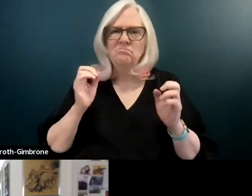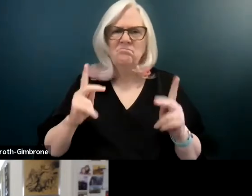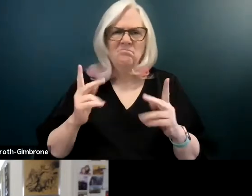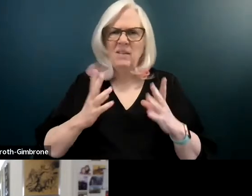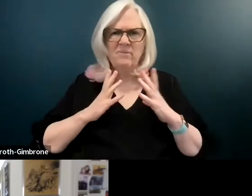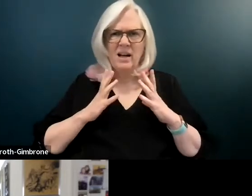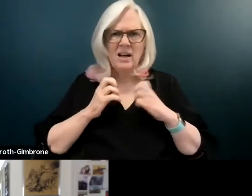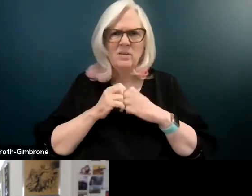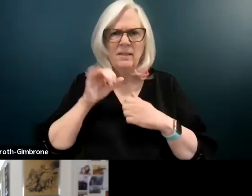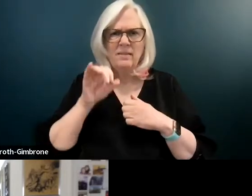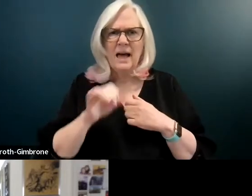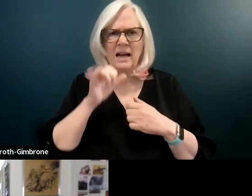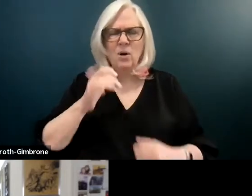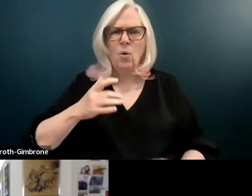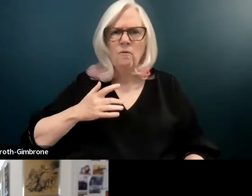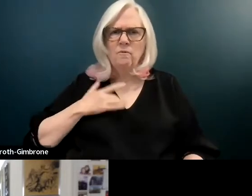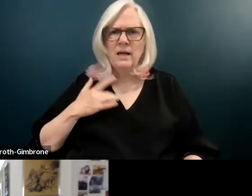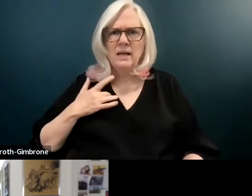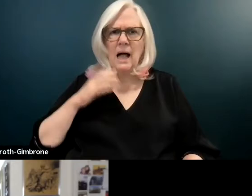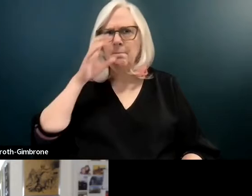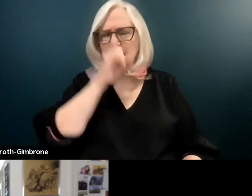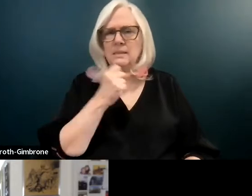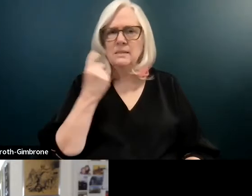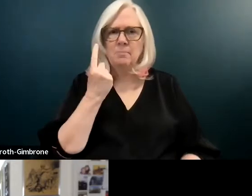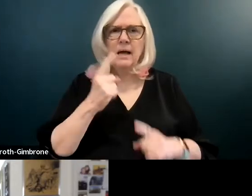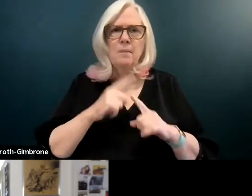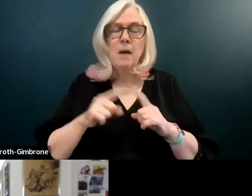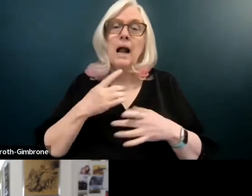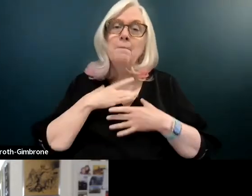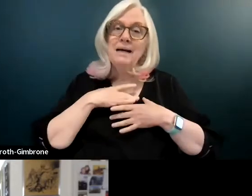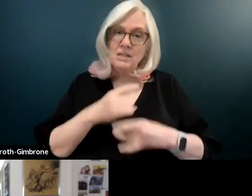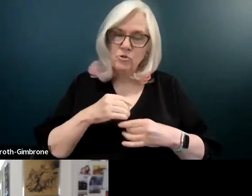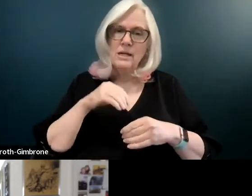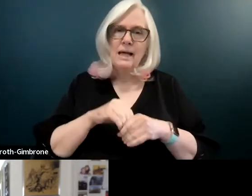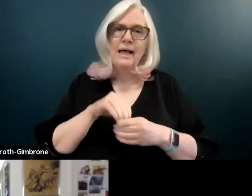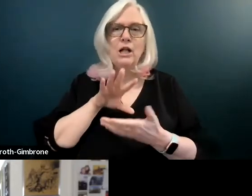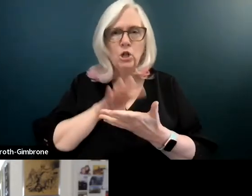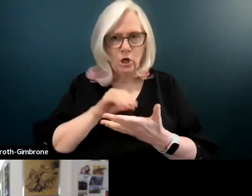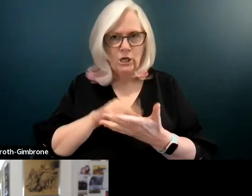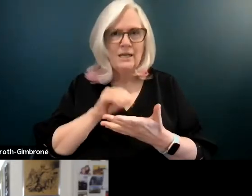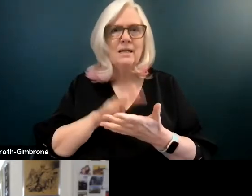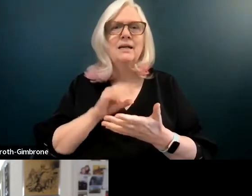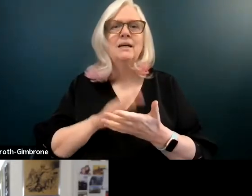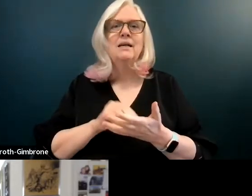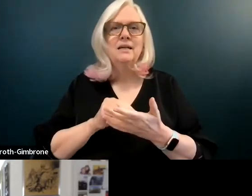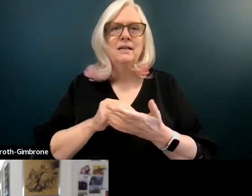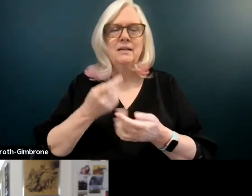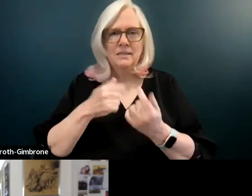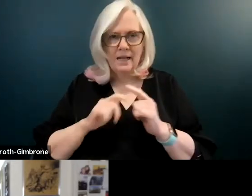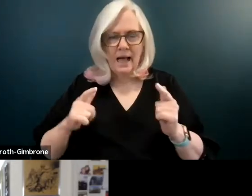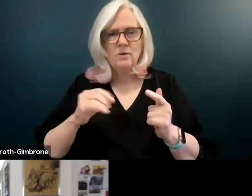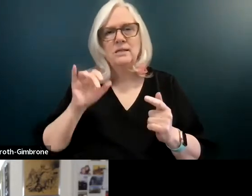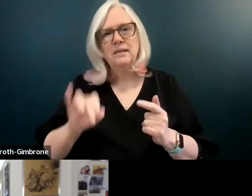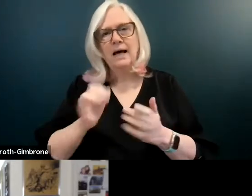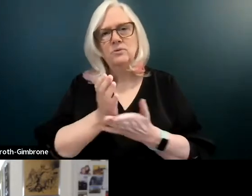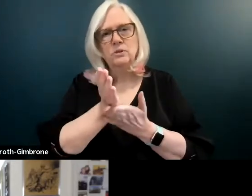feel, I missed out, but I am interested in sign, and it is a part of deaf culture that